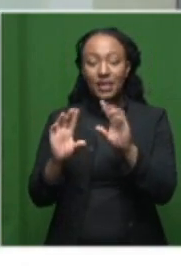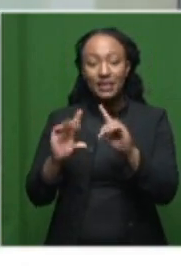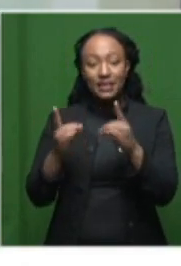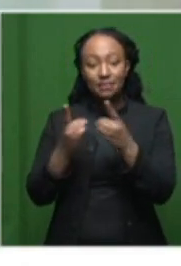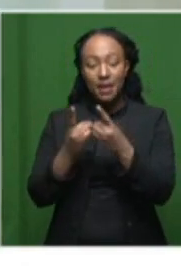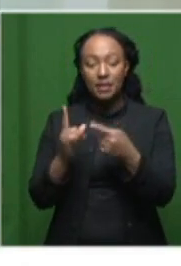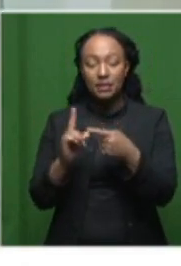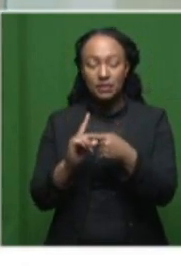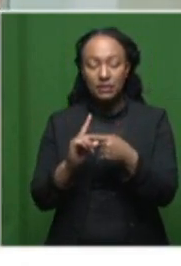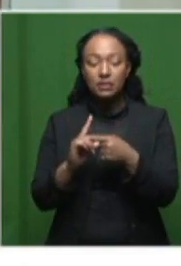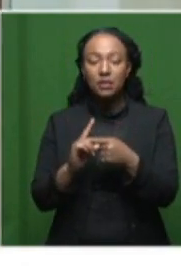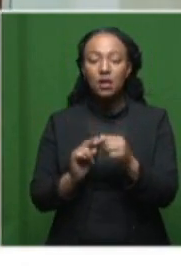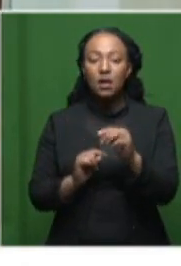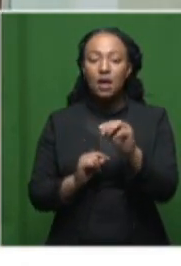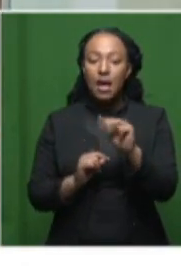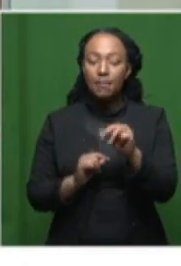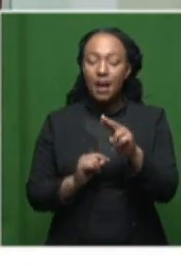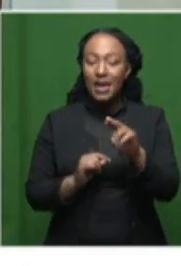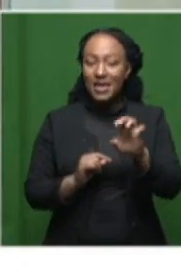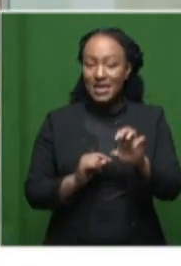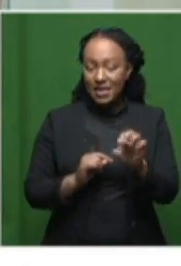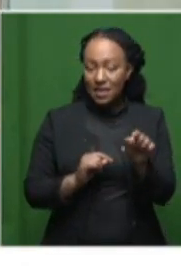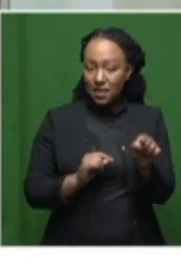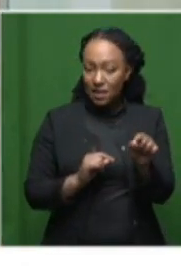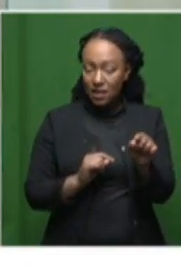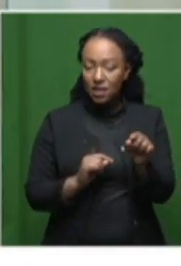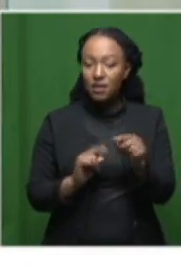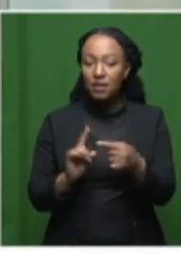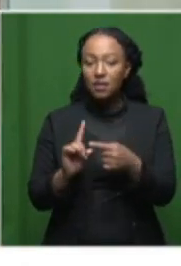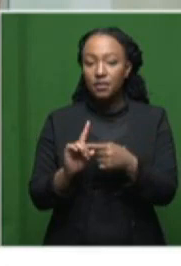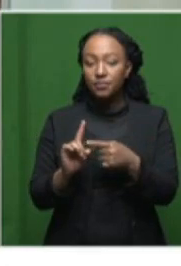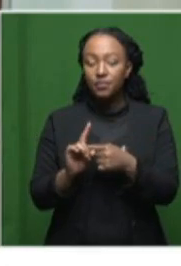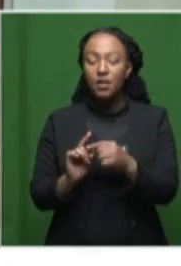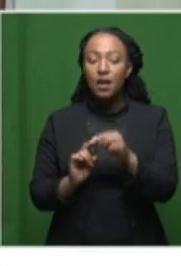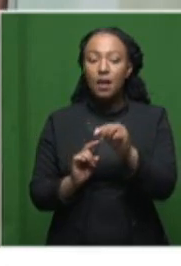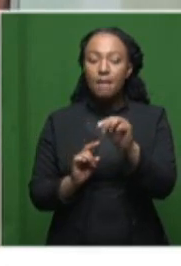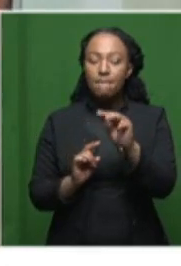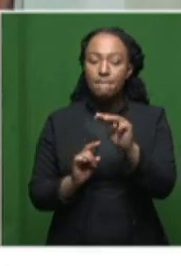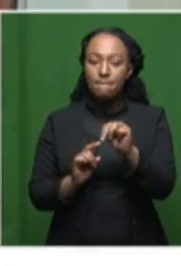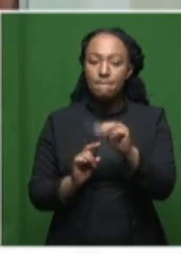of Mineral Resources and Energy, Mr. Zizamele